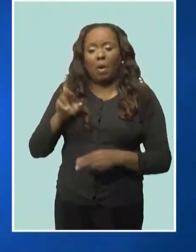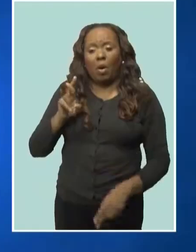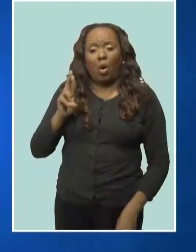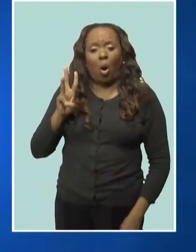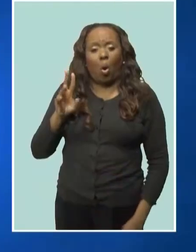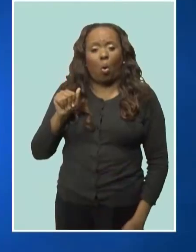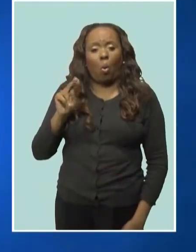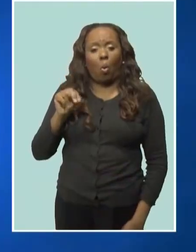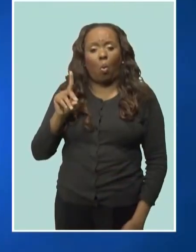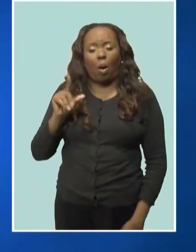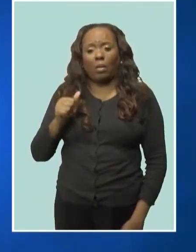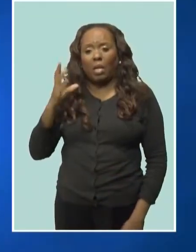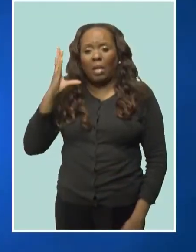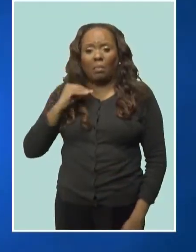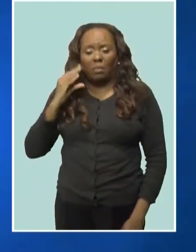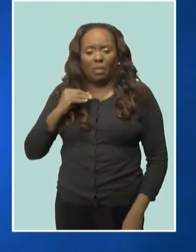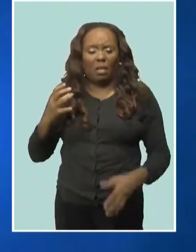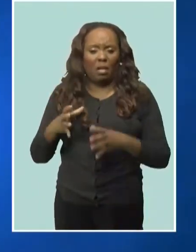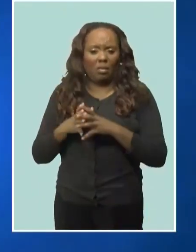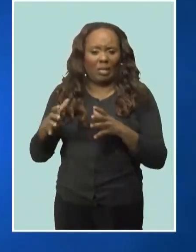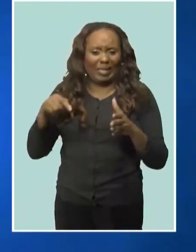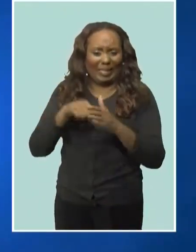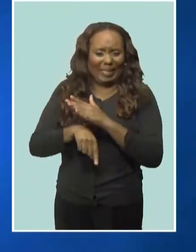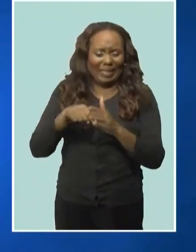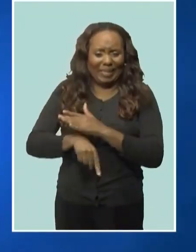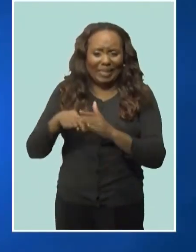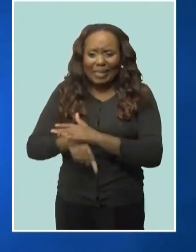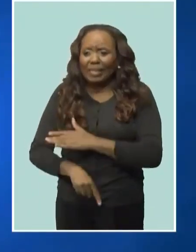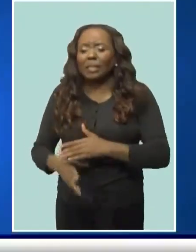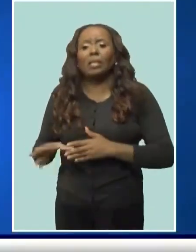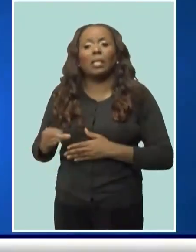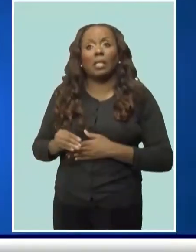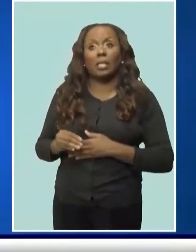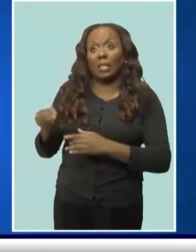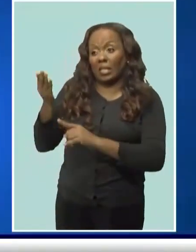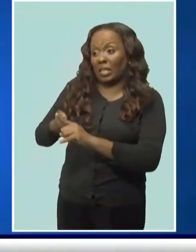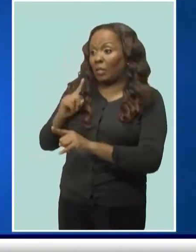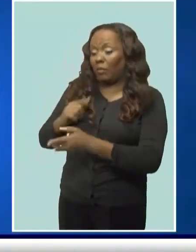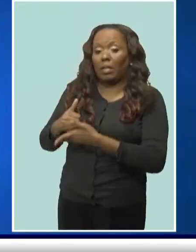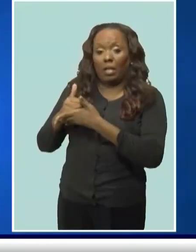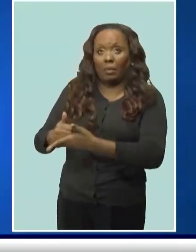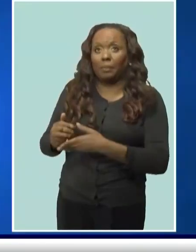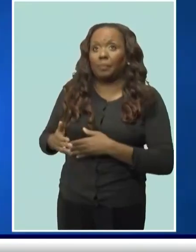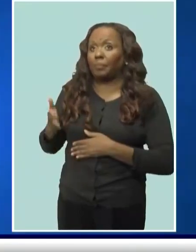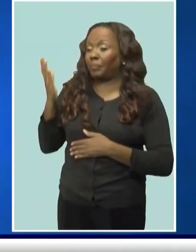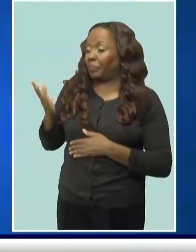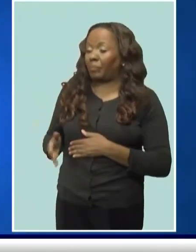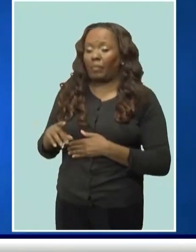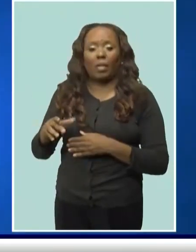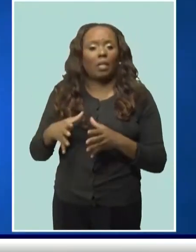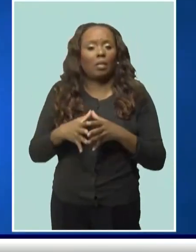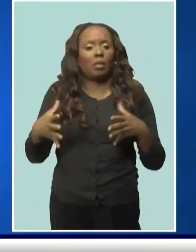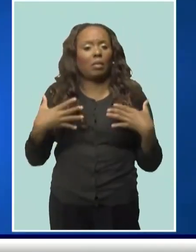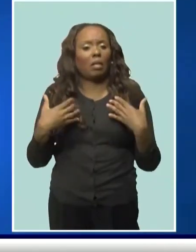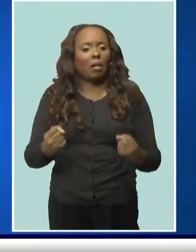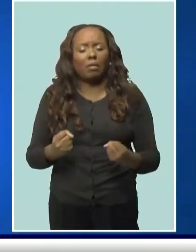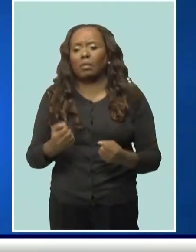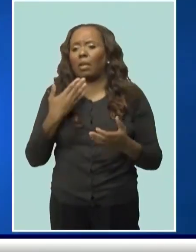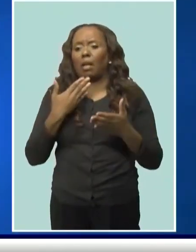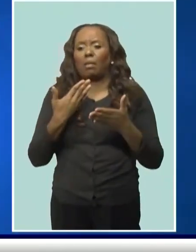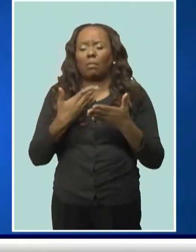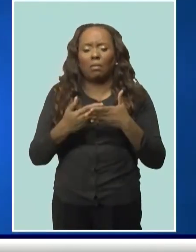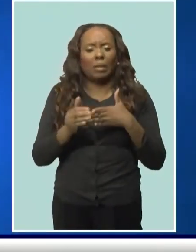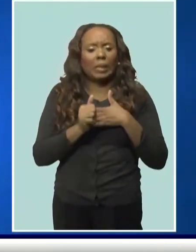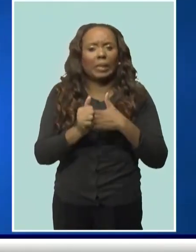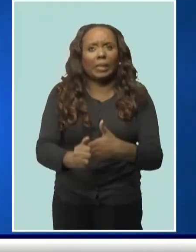the introduction of cremation, it would have taken extraordinary courage and leadership for you to hold out